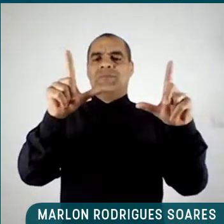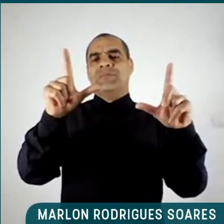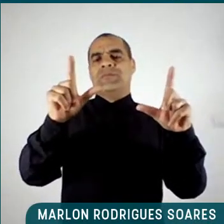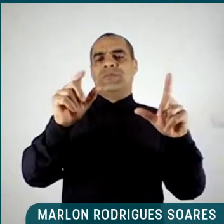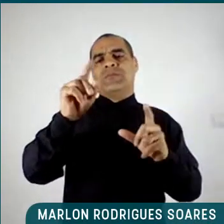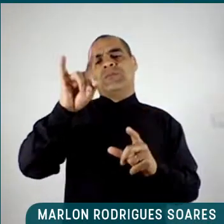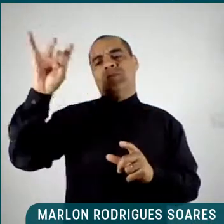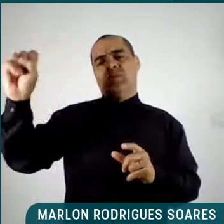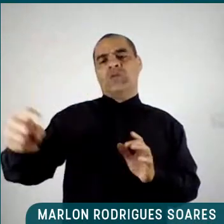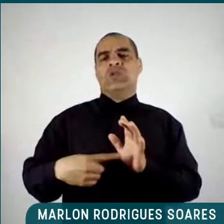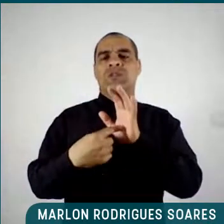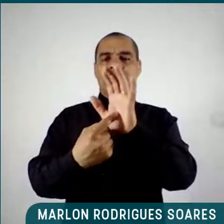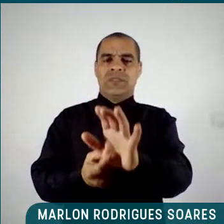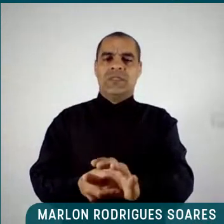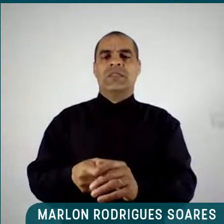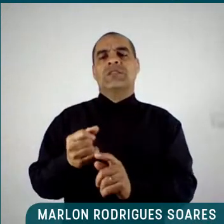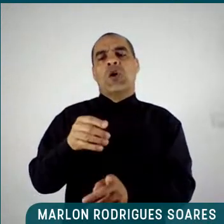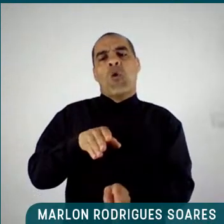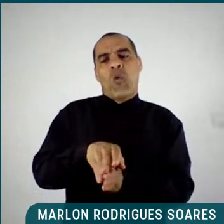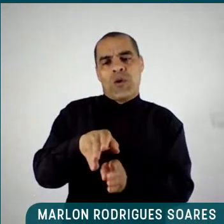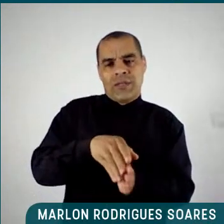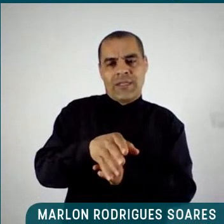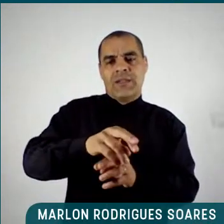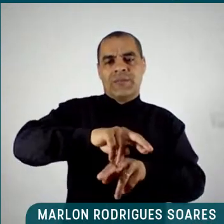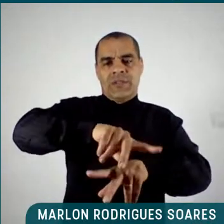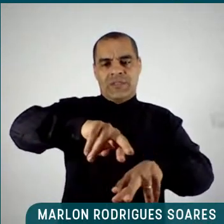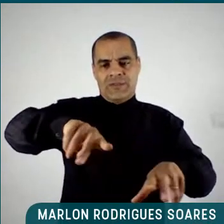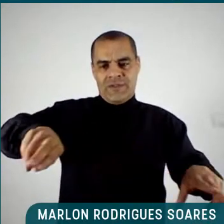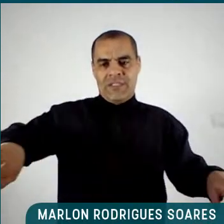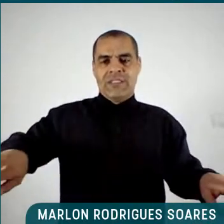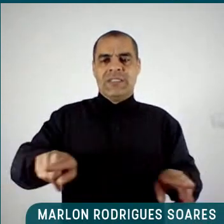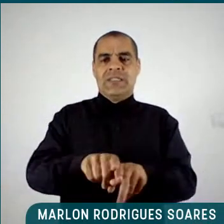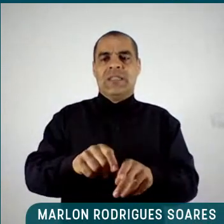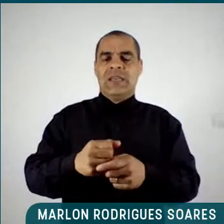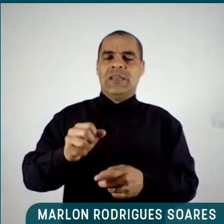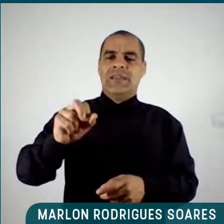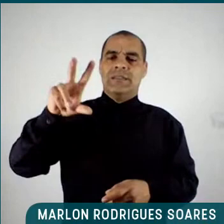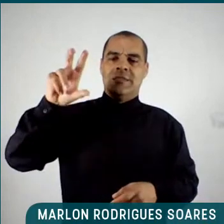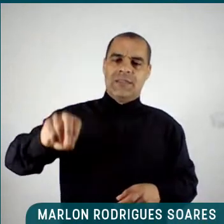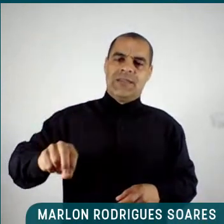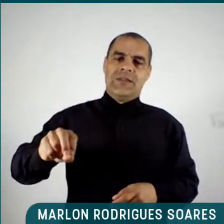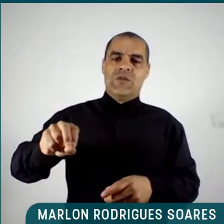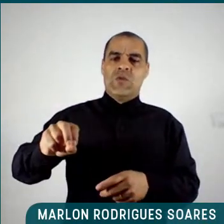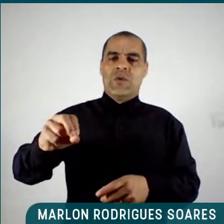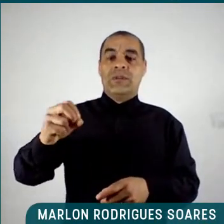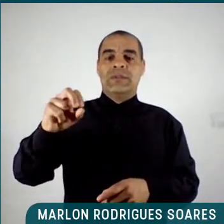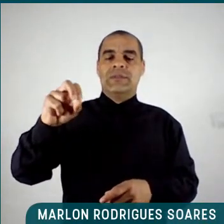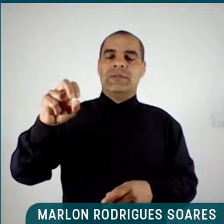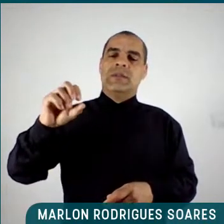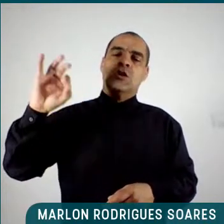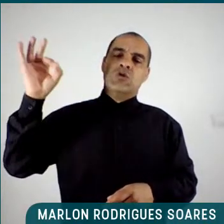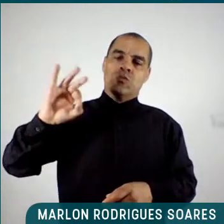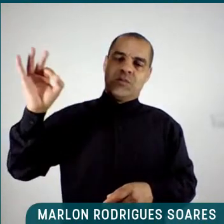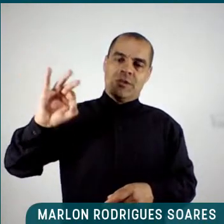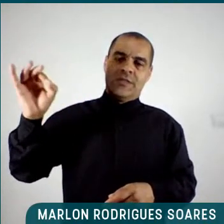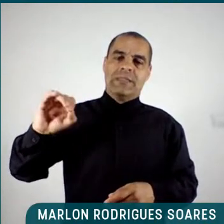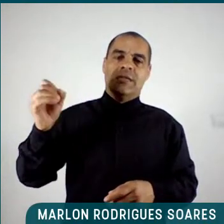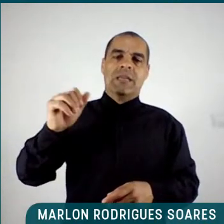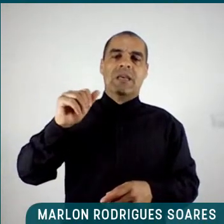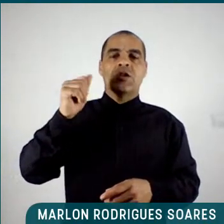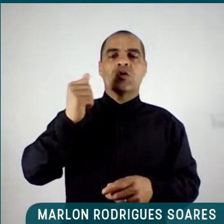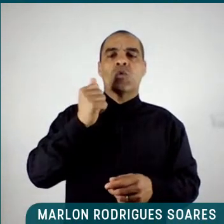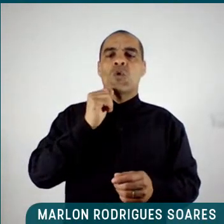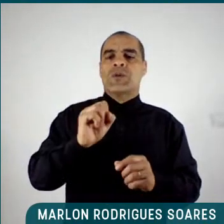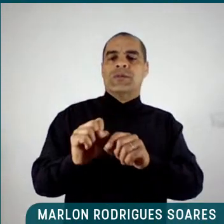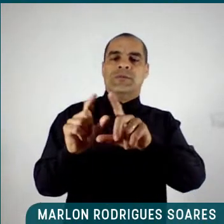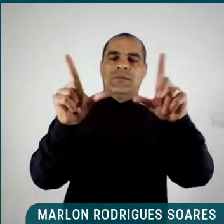parceria as a jornada pillar segunda, of como resultado 52% of são our formadas por objectives since the mulheres, beginning. buscamos garantir uma This year, we